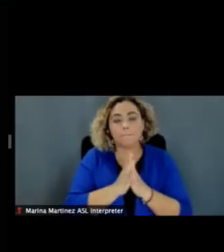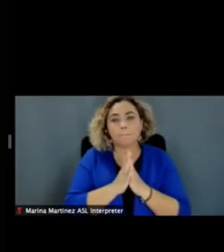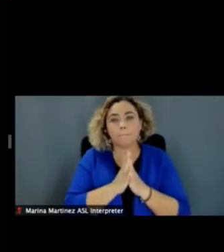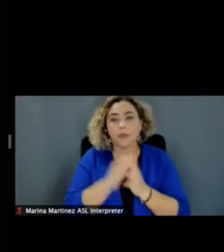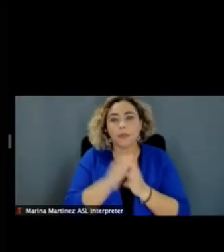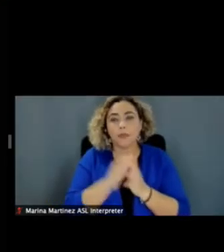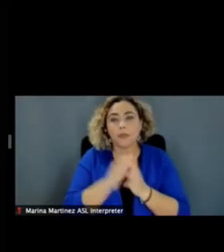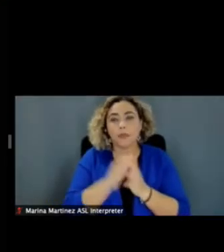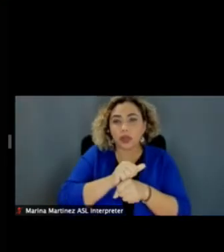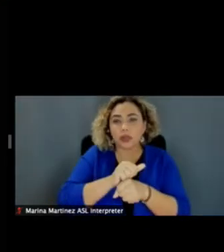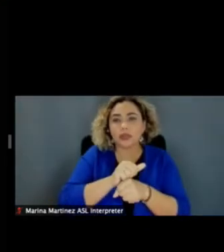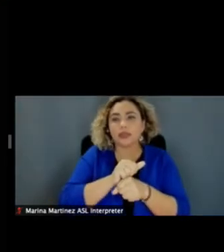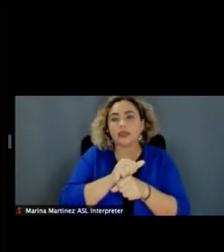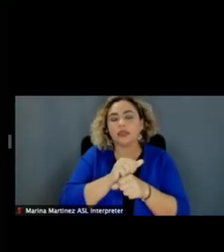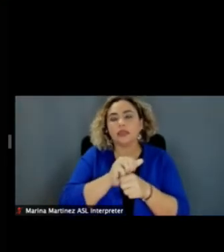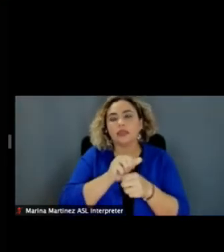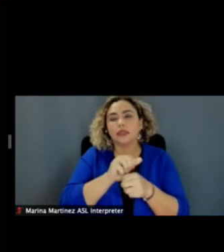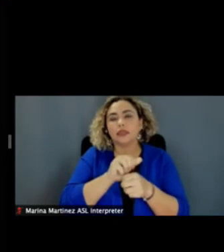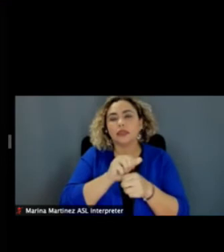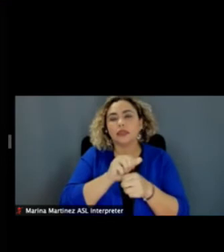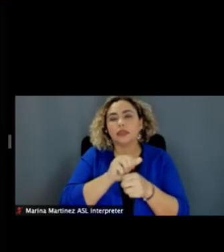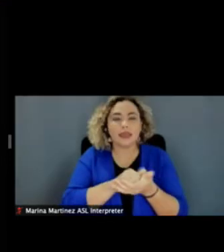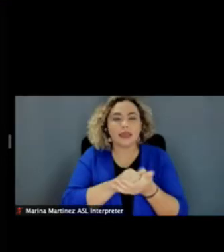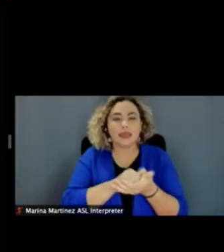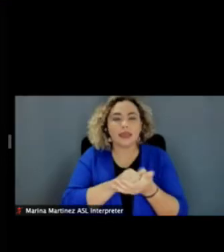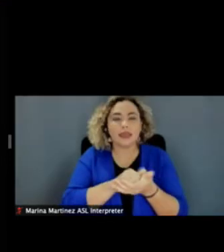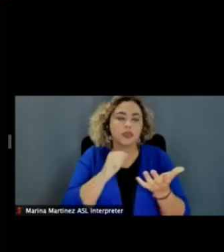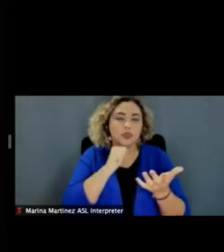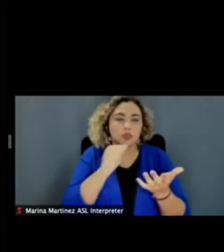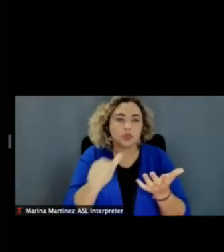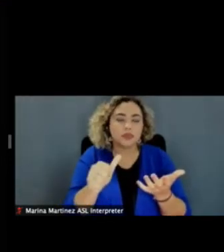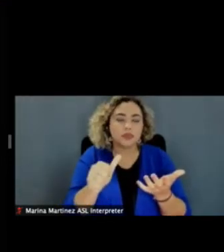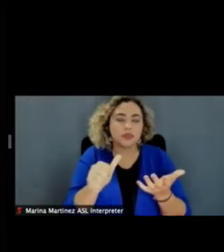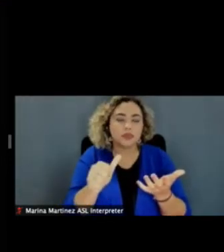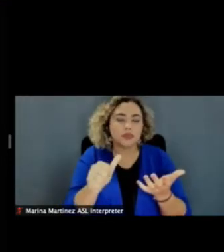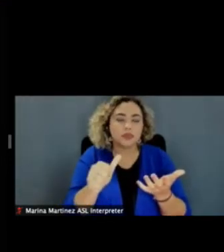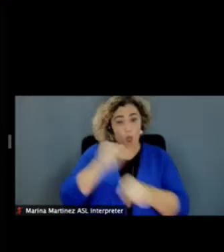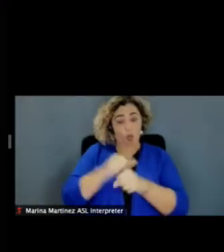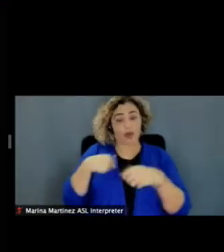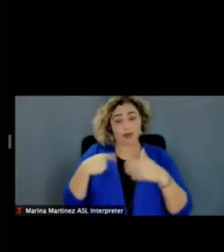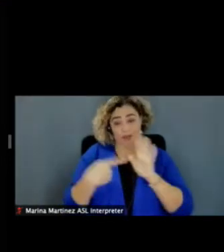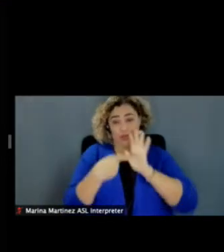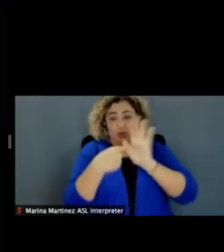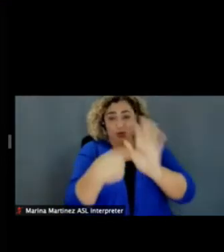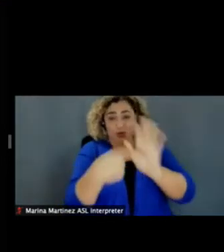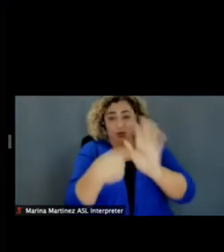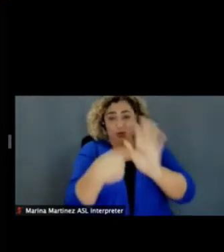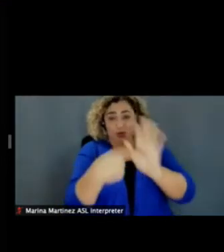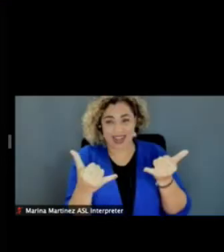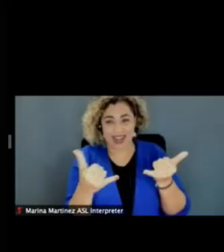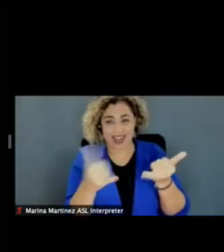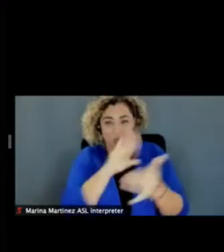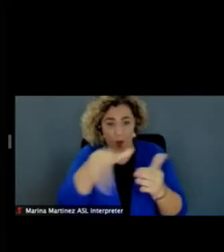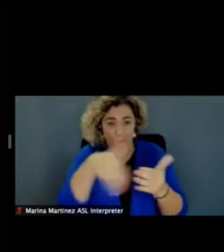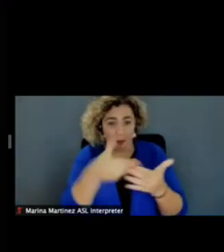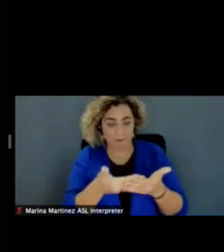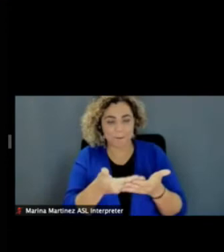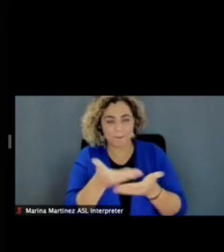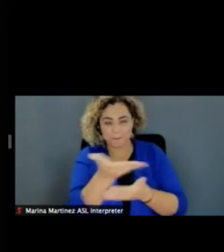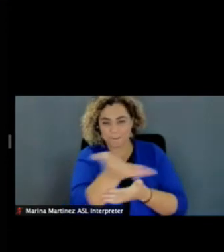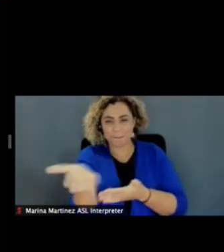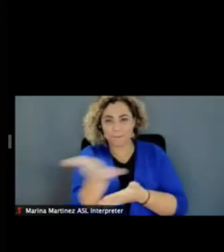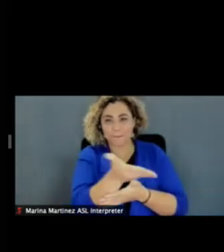works that, well, let me just back up. So the works that I'm going to be presenting